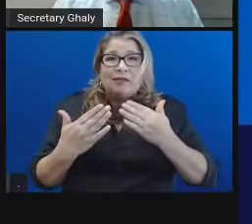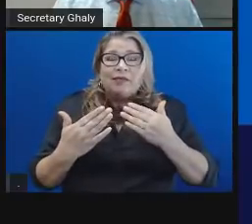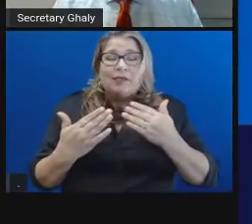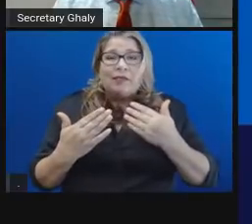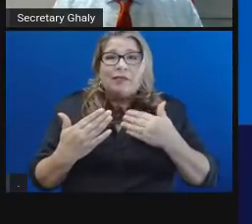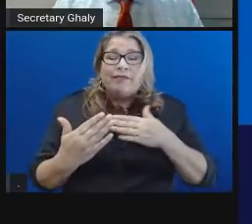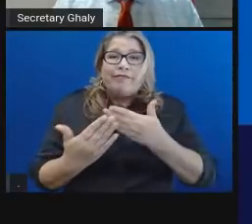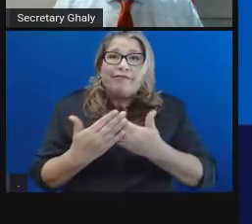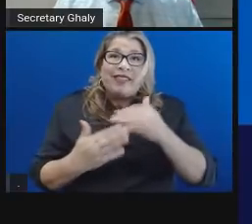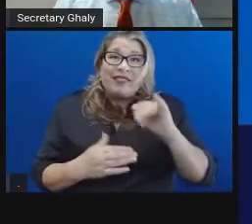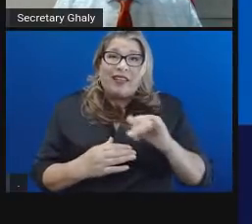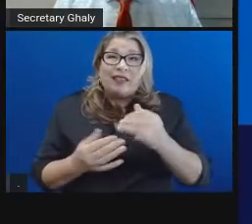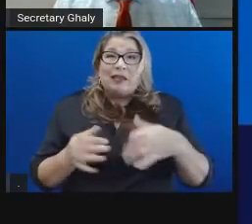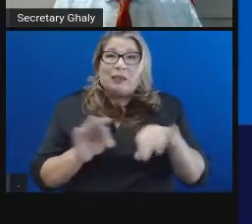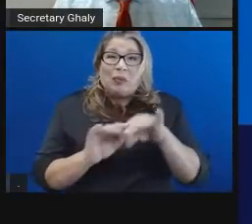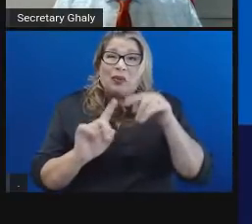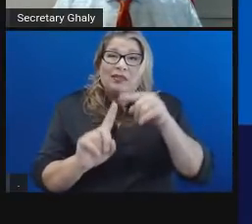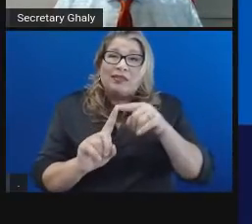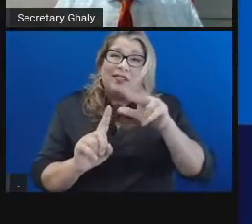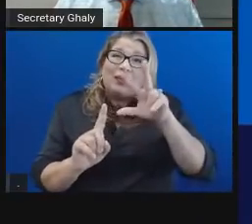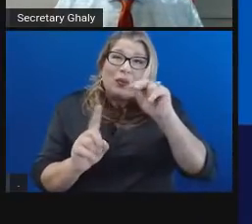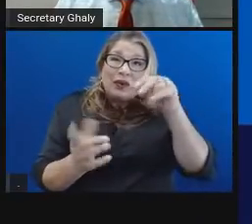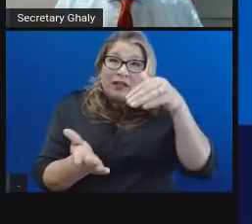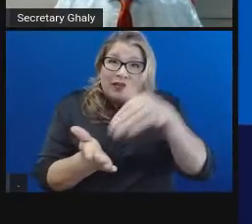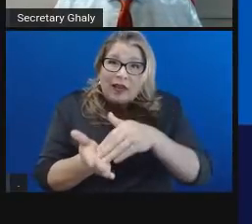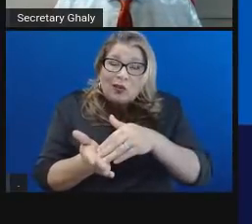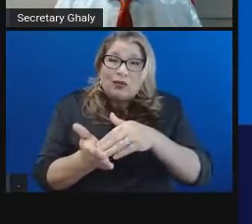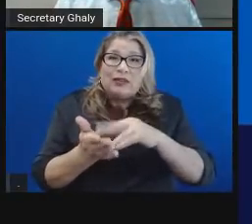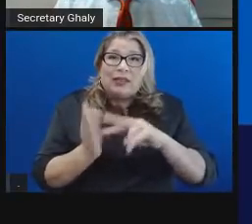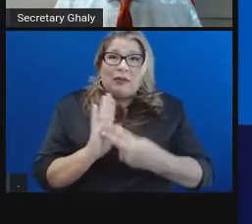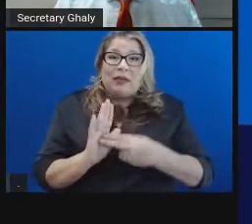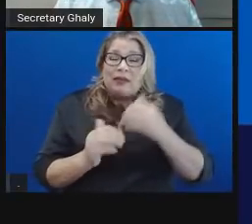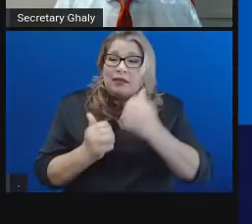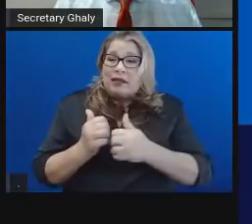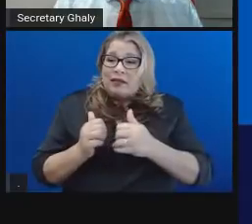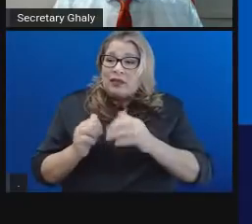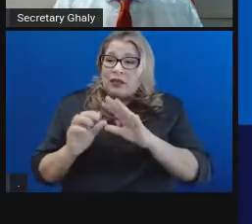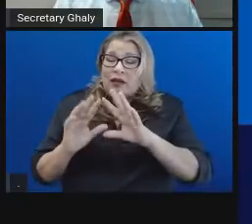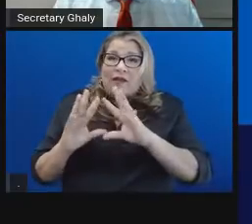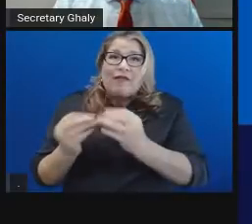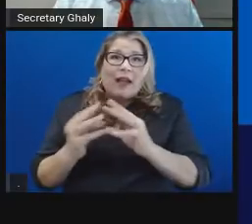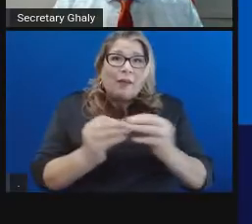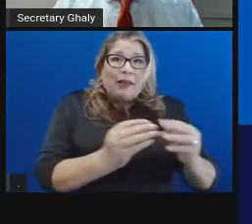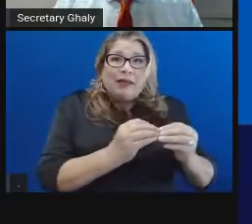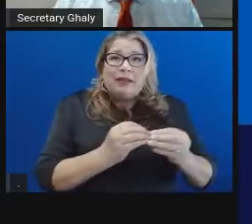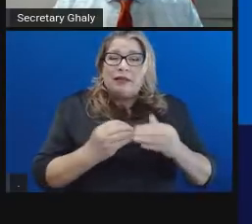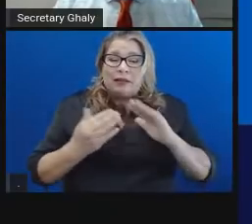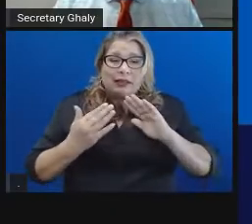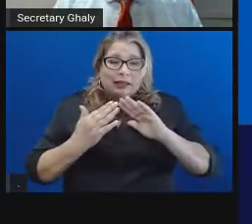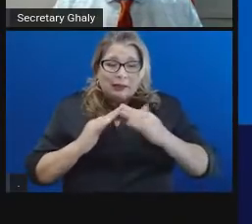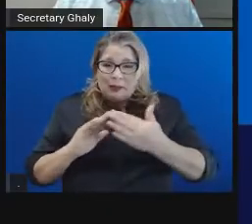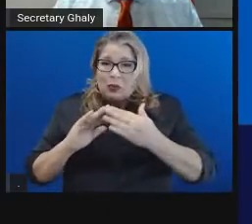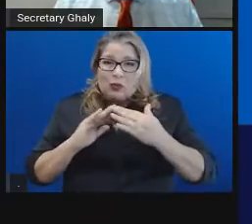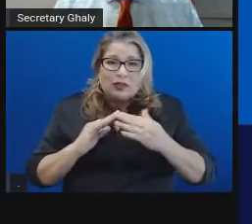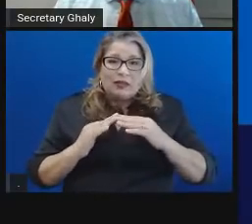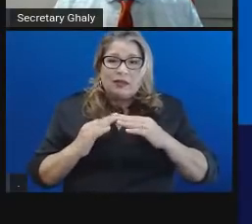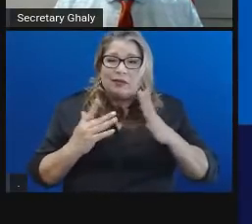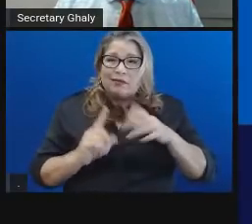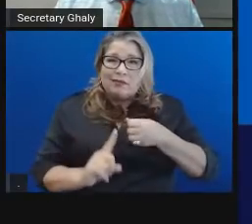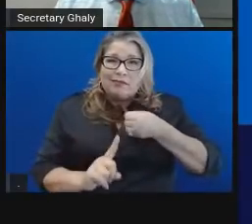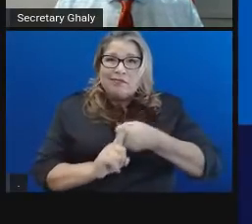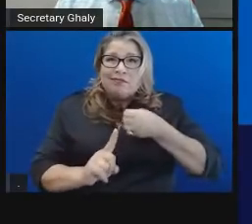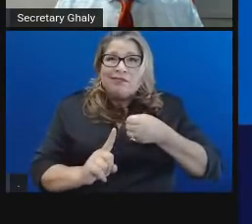the families and communities that have been impacted by those deaths. We continue to work hard to